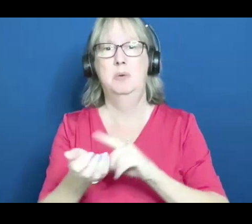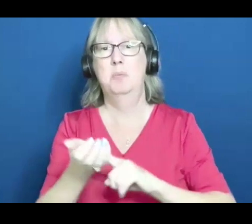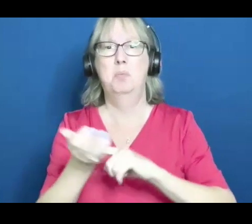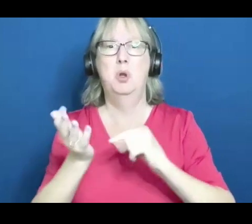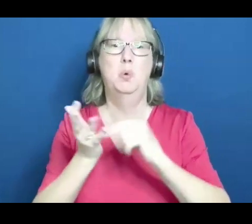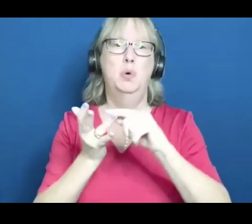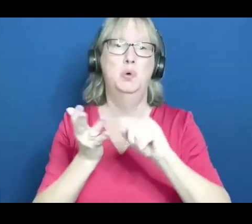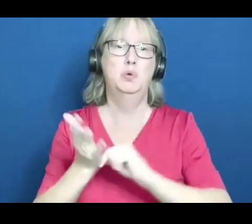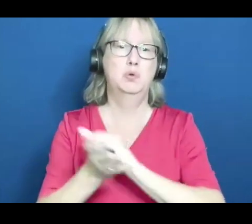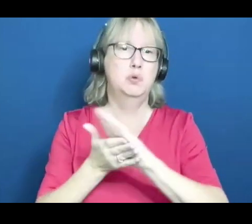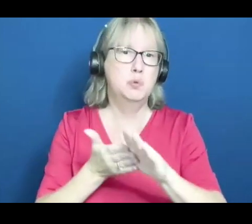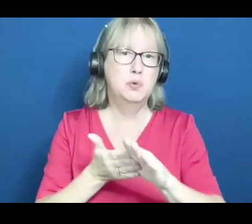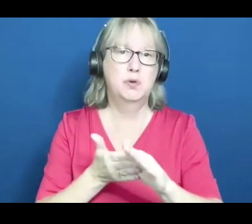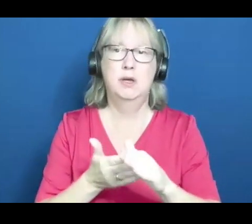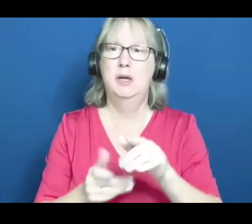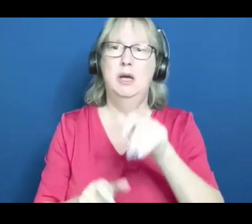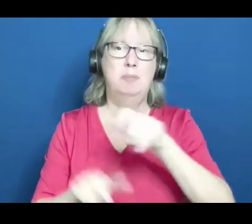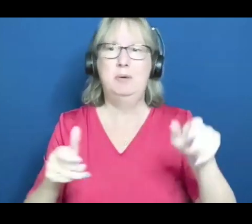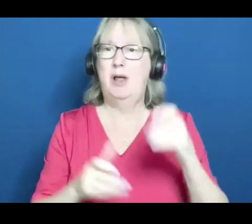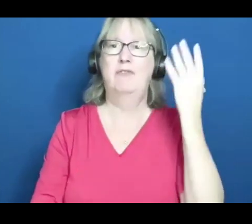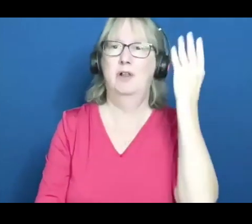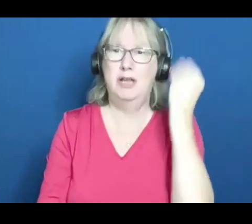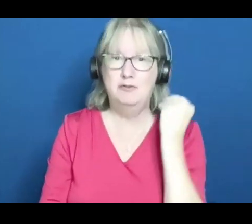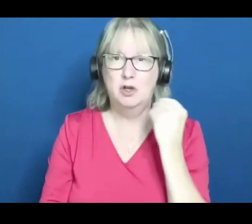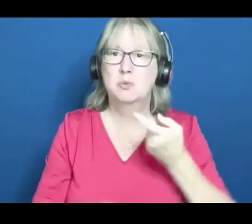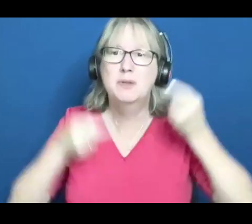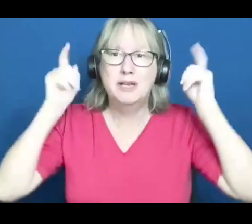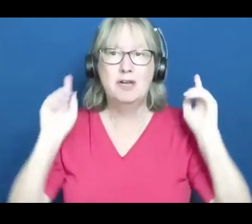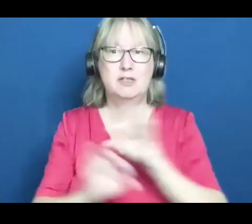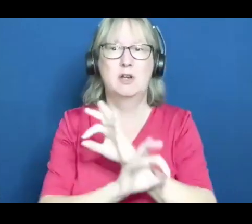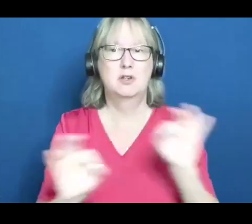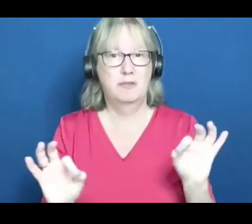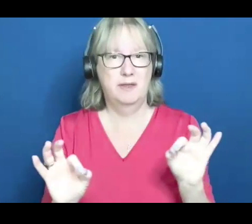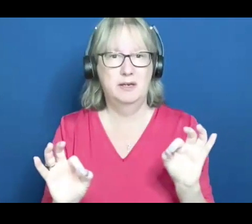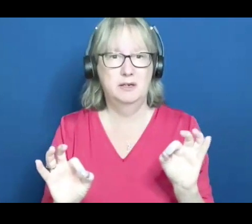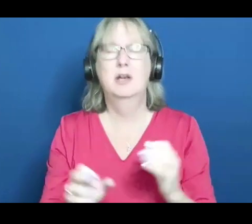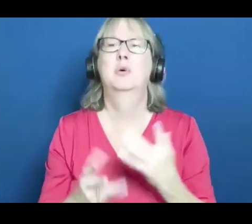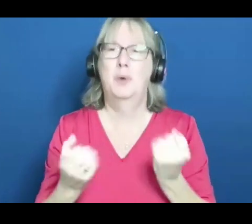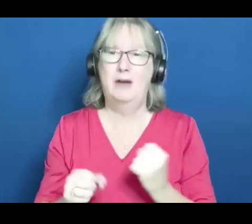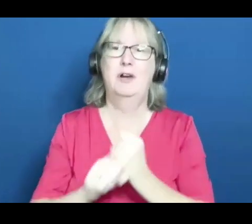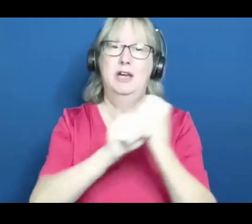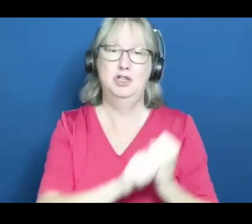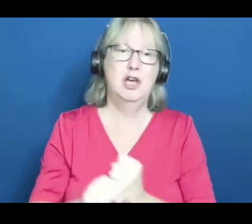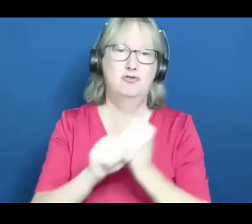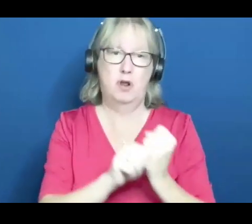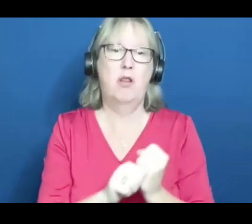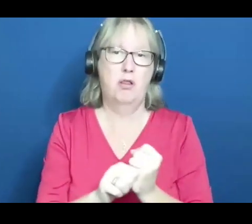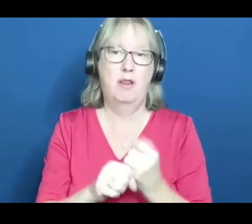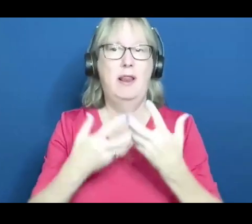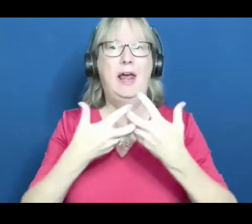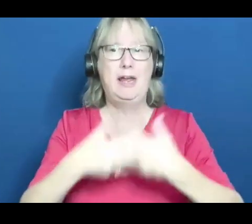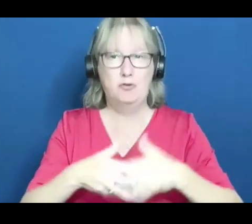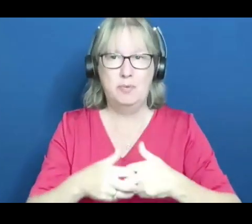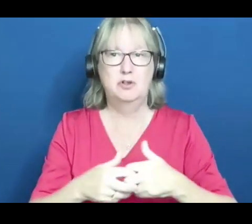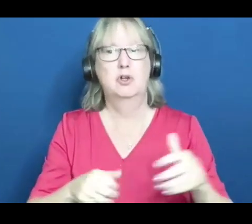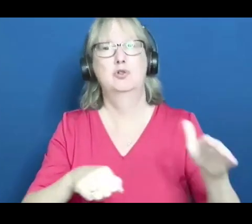can't connect up, and people that have got hearing loss but aren't wearing hearing aids. Just generally covering the bases of accessibility